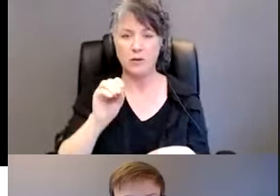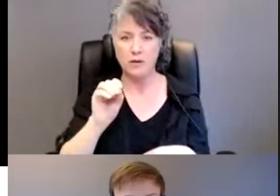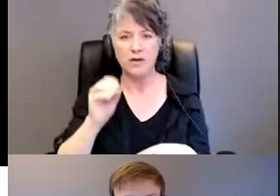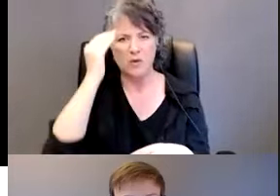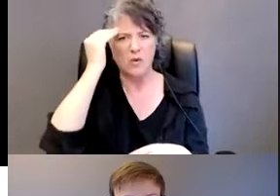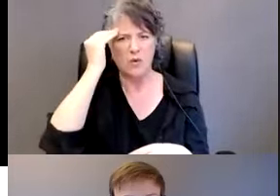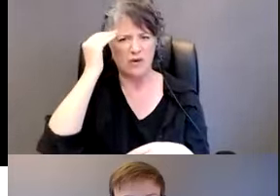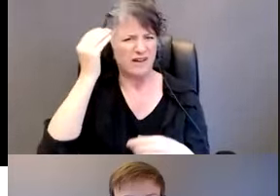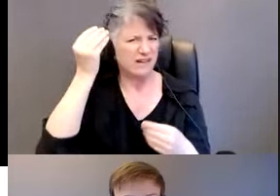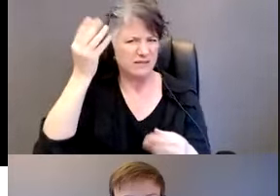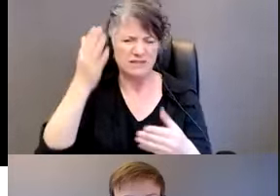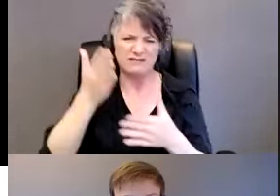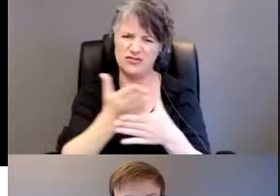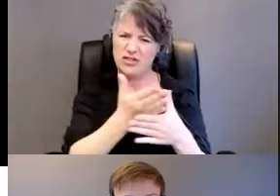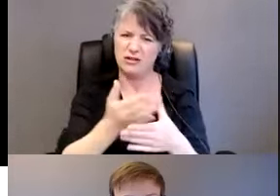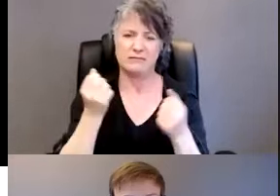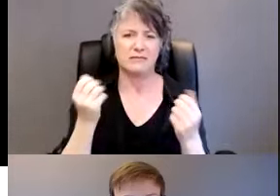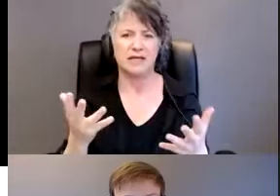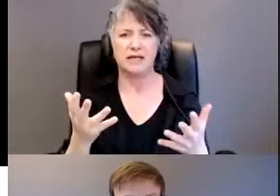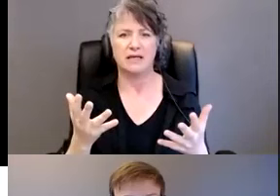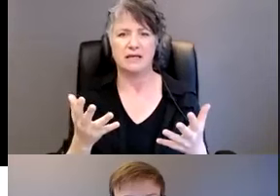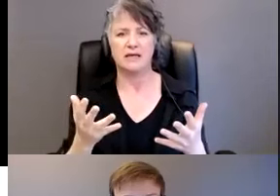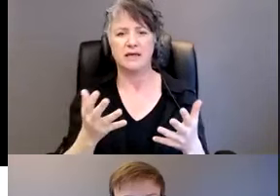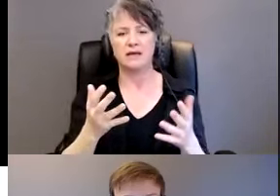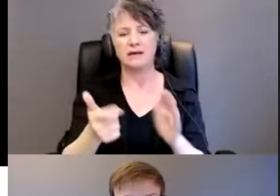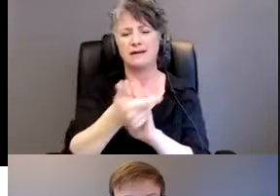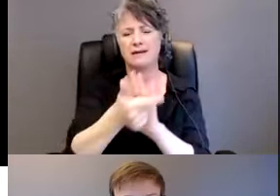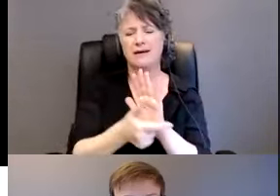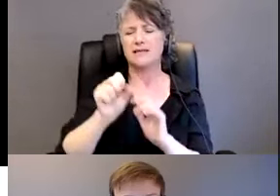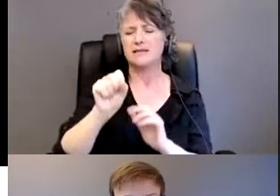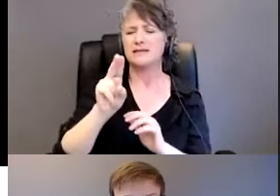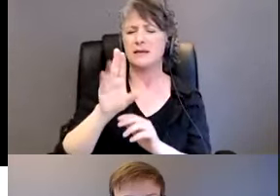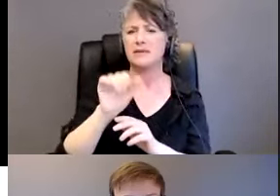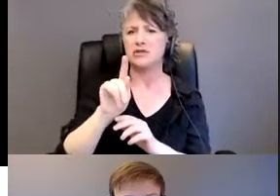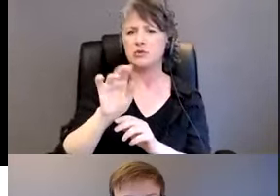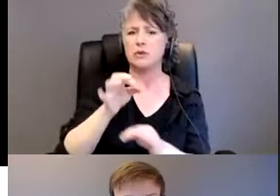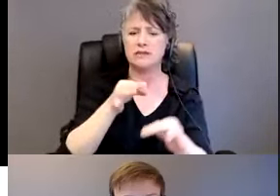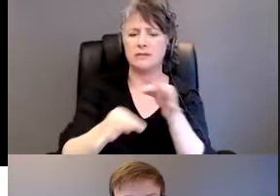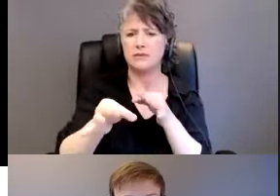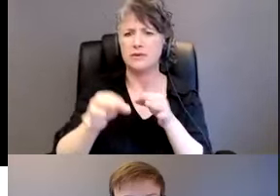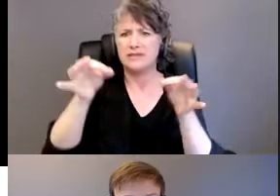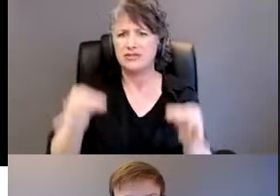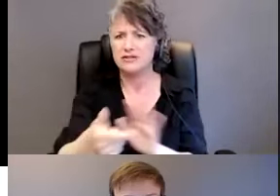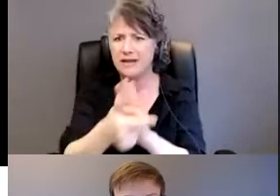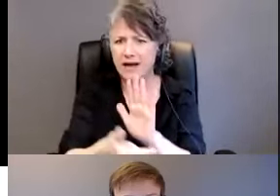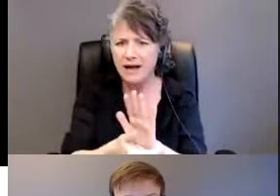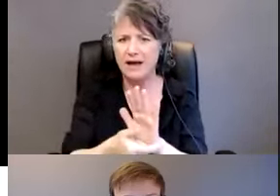information around the Substitute Decisions Act and the Healthcare Consent Act and PHIPAA and